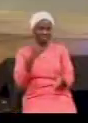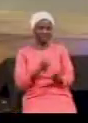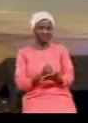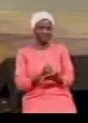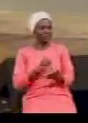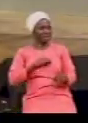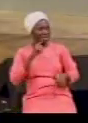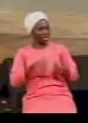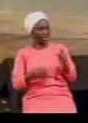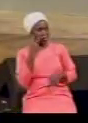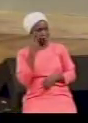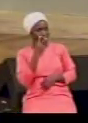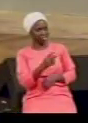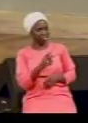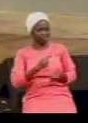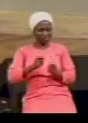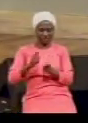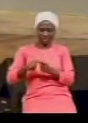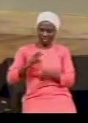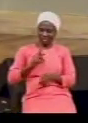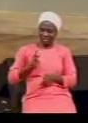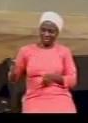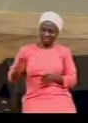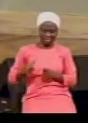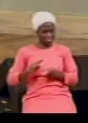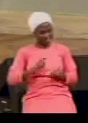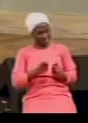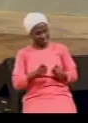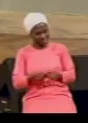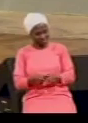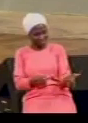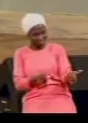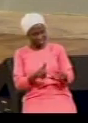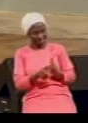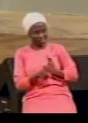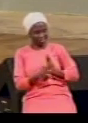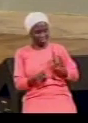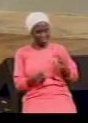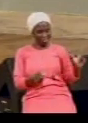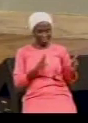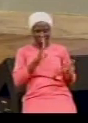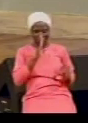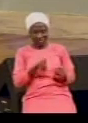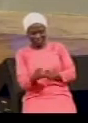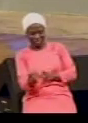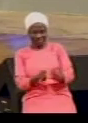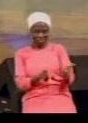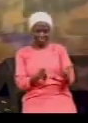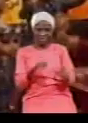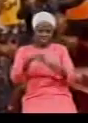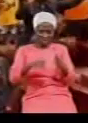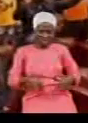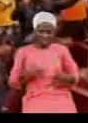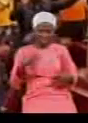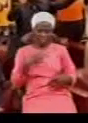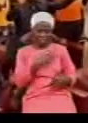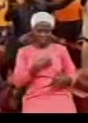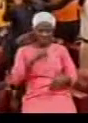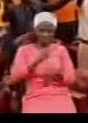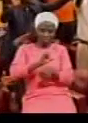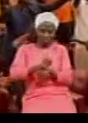I cannot see turning to the right, turning to the left, and being distracted in the life and ministry of anyone.